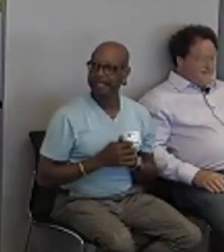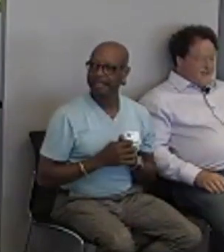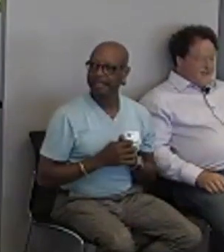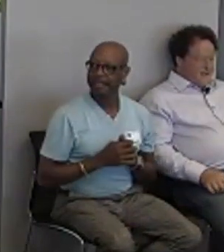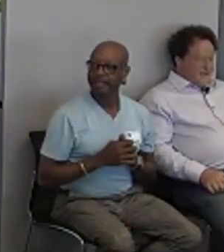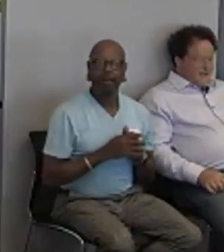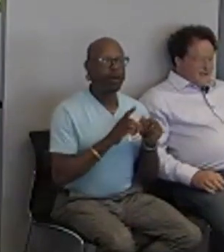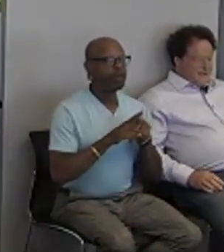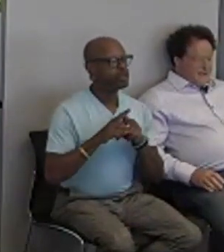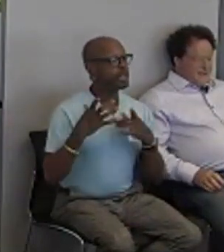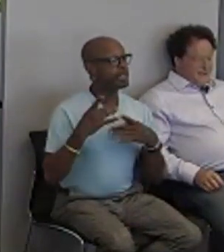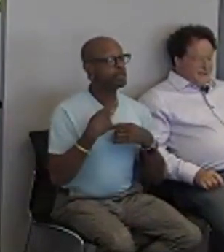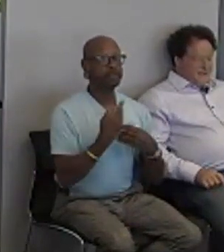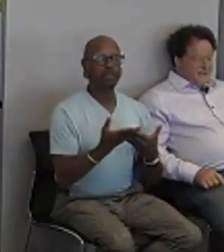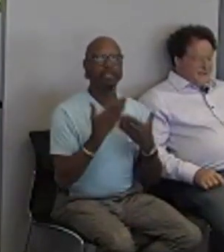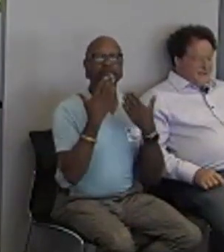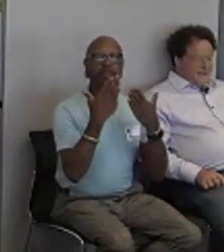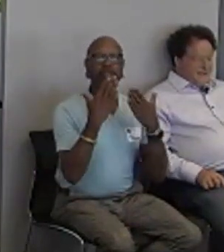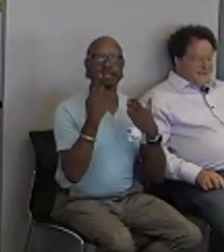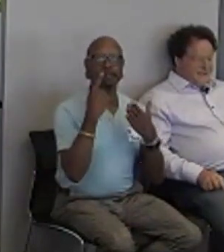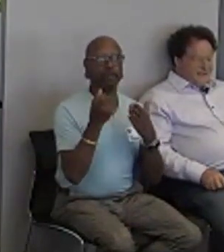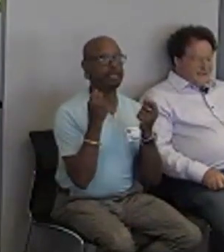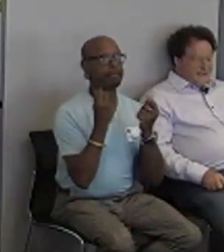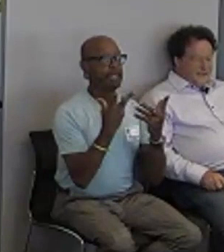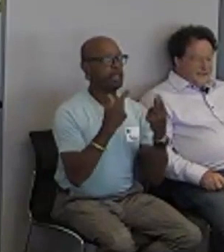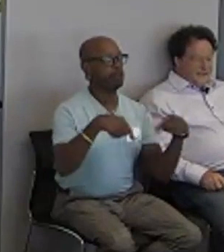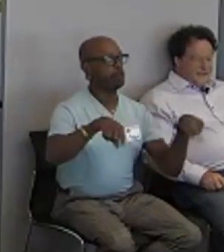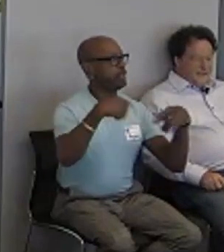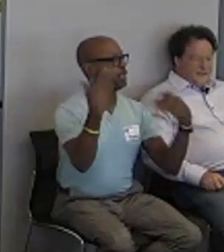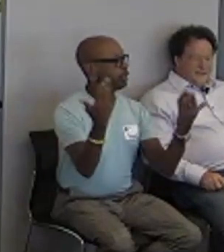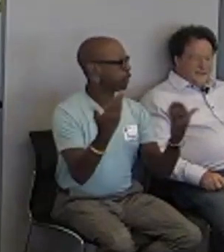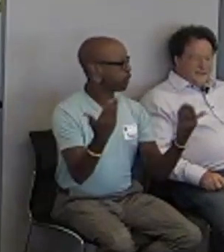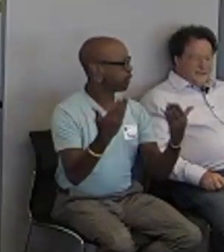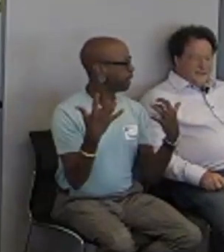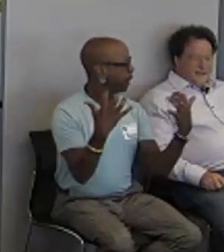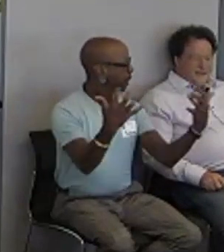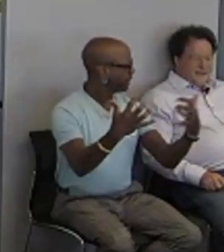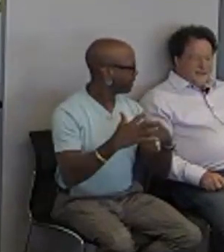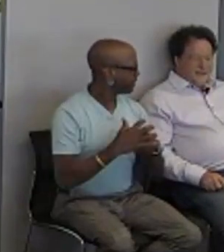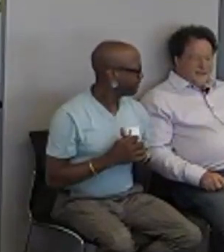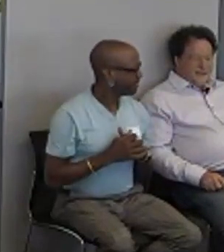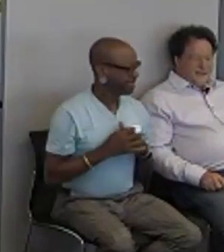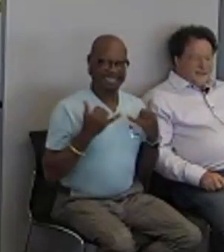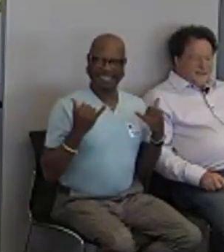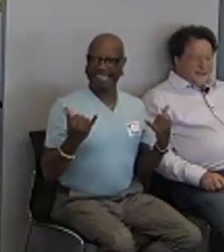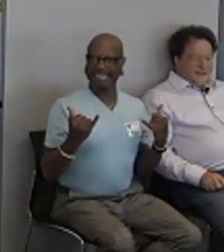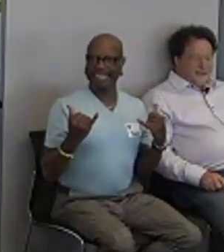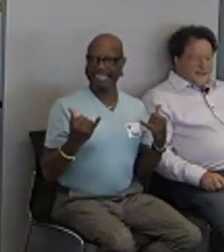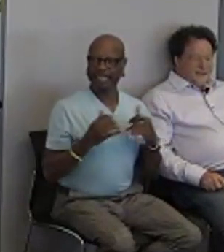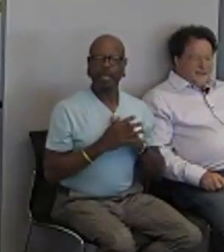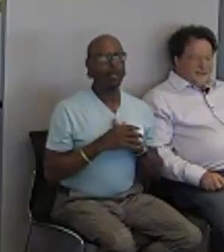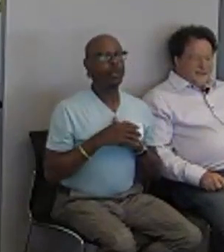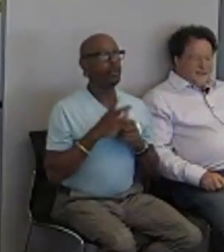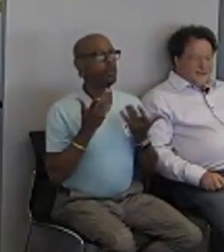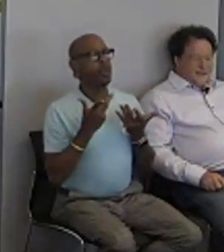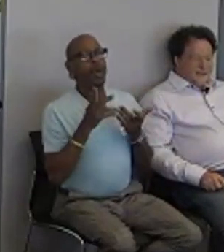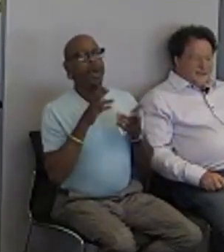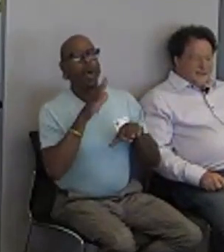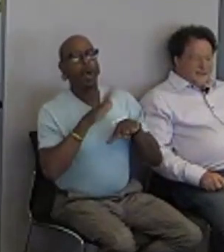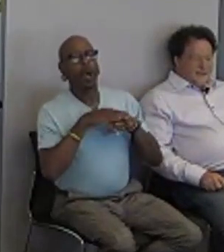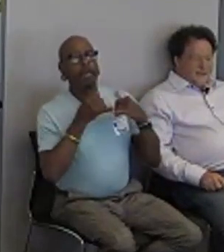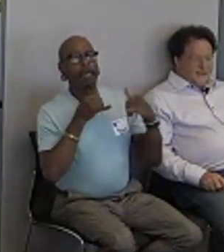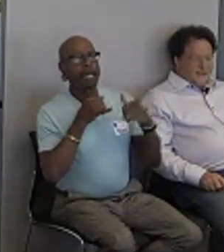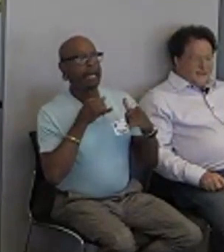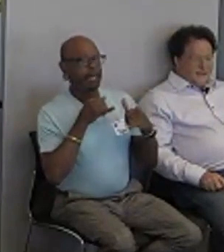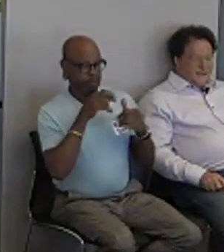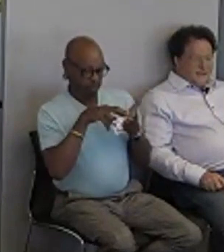We'd also like to express our appreciation for the many of you here in the audience who made donations online when you registered for